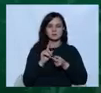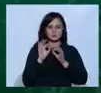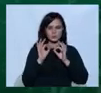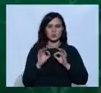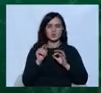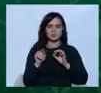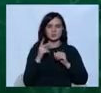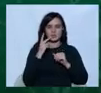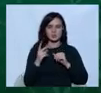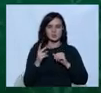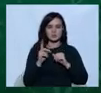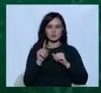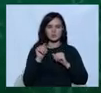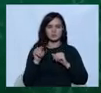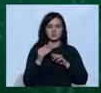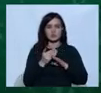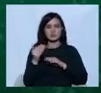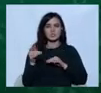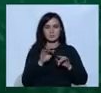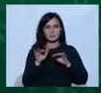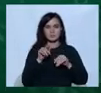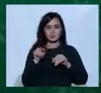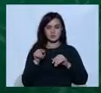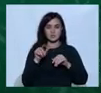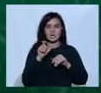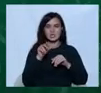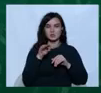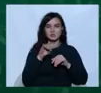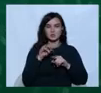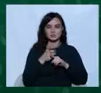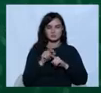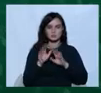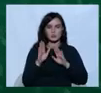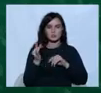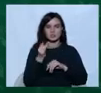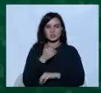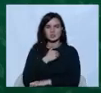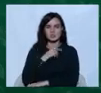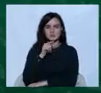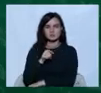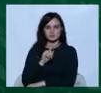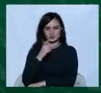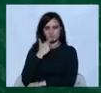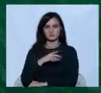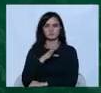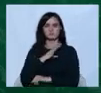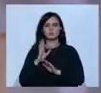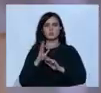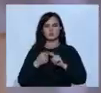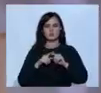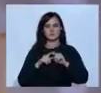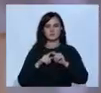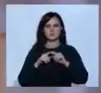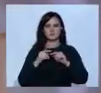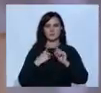woman. She's intelligent, beautiful. She's in fact the cleverest person in the entire play. And it